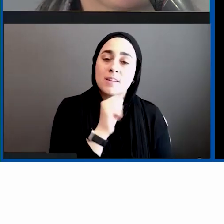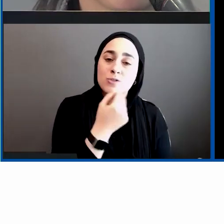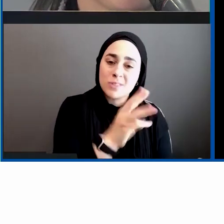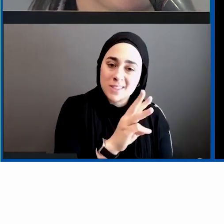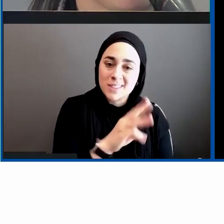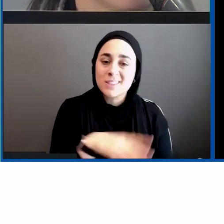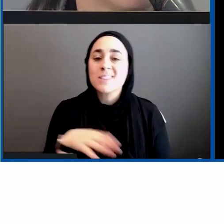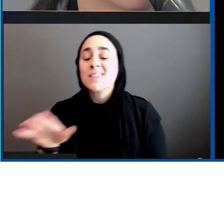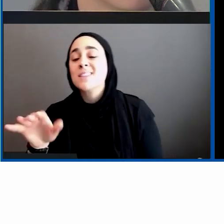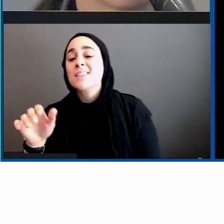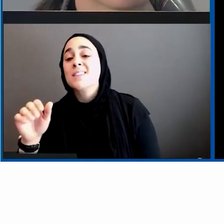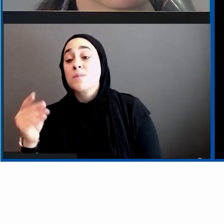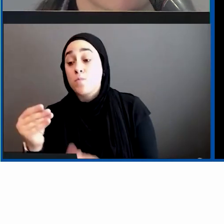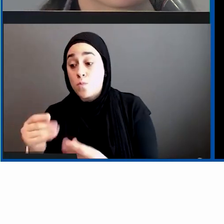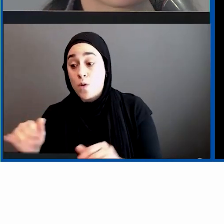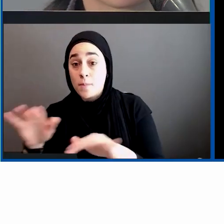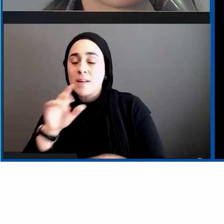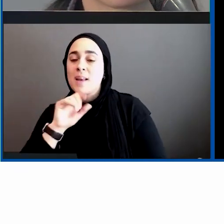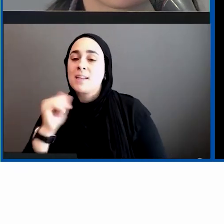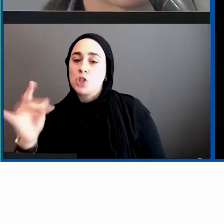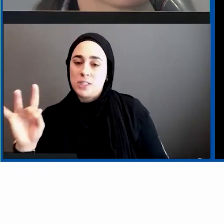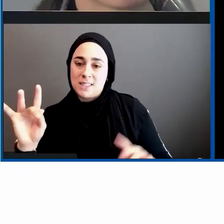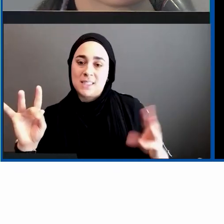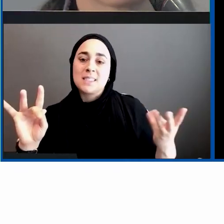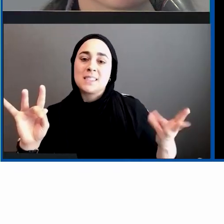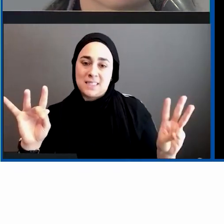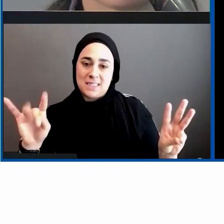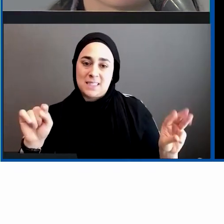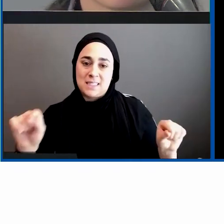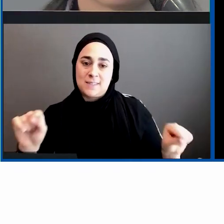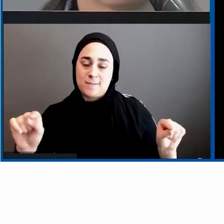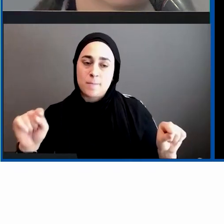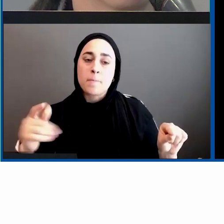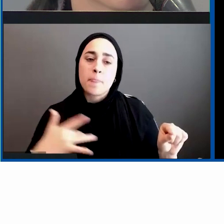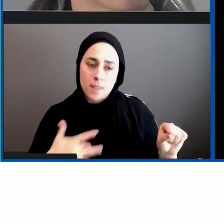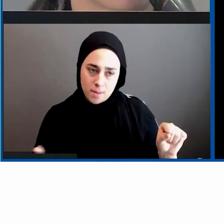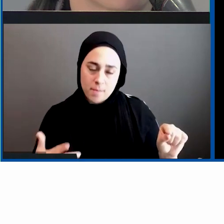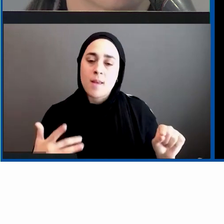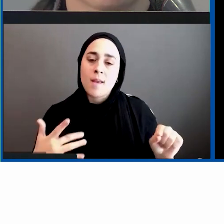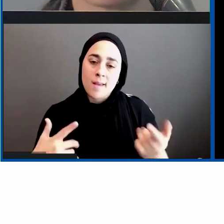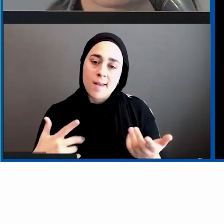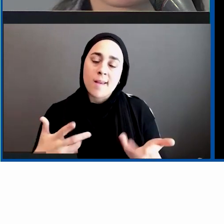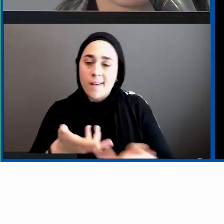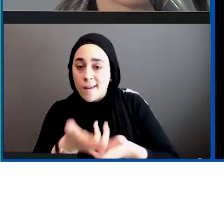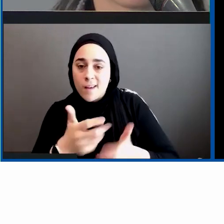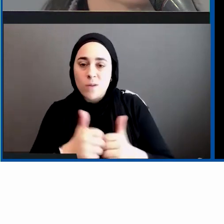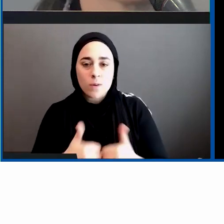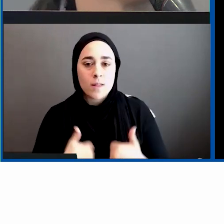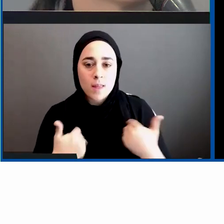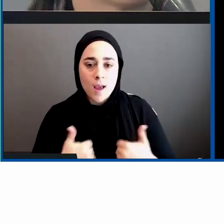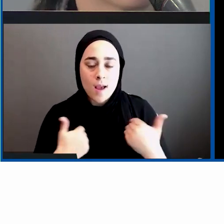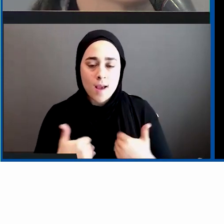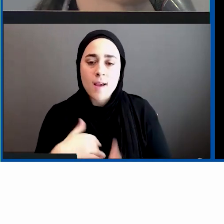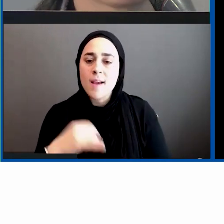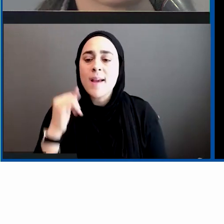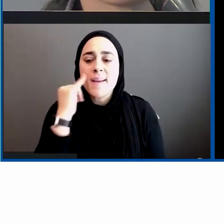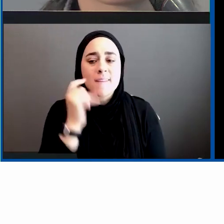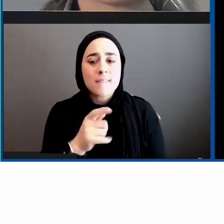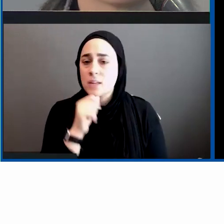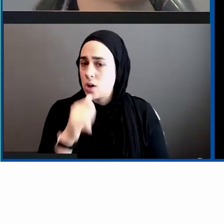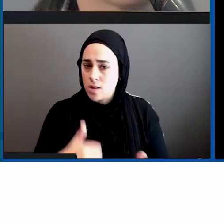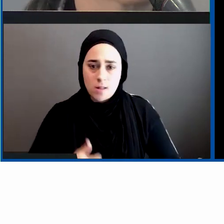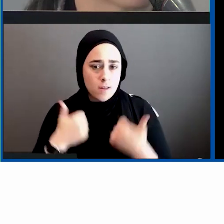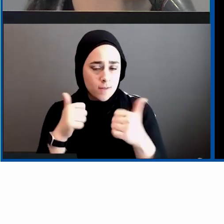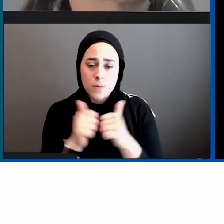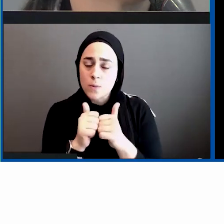is 18. So that's that comes up when we talk to our young people, especially if they're not living